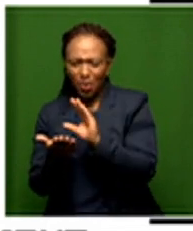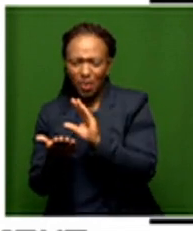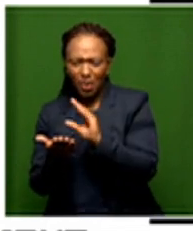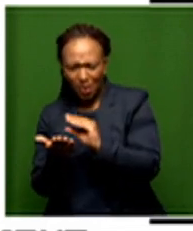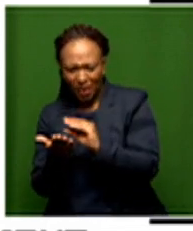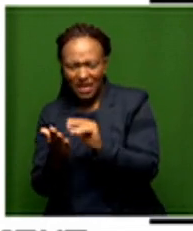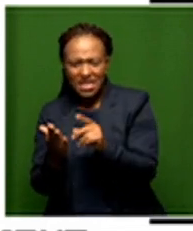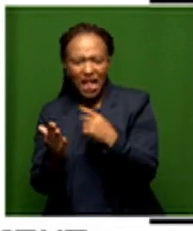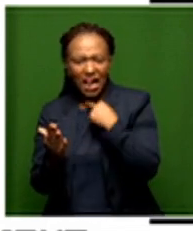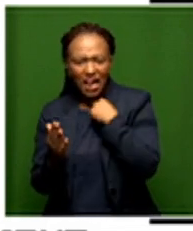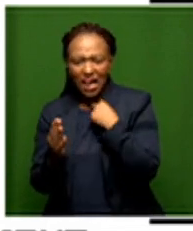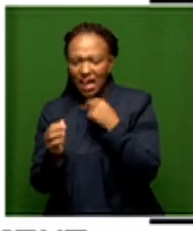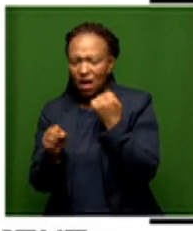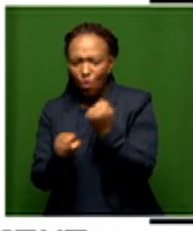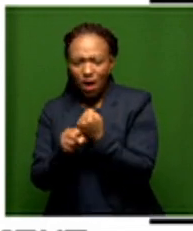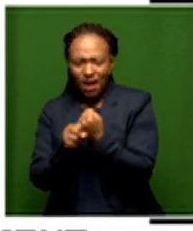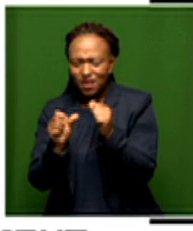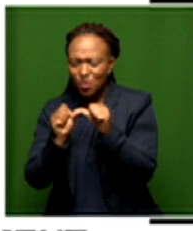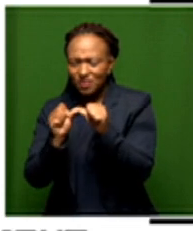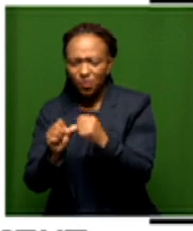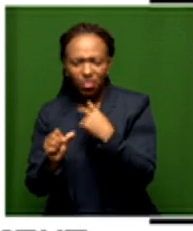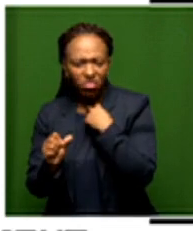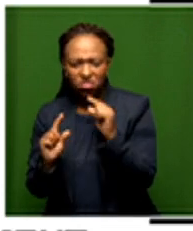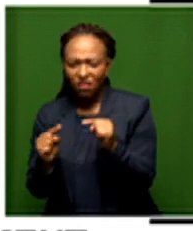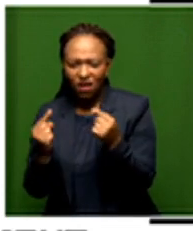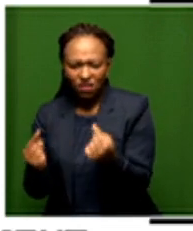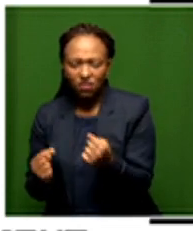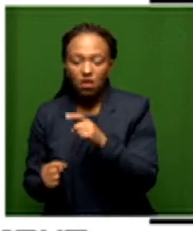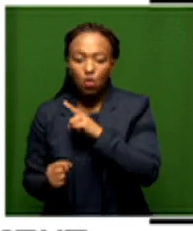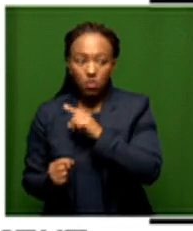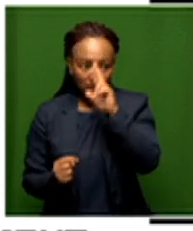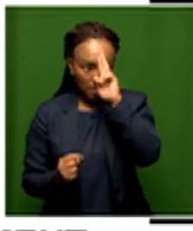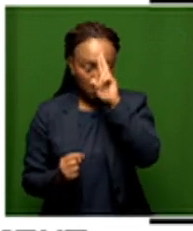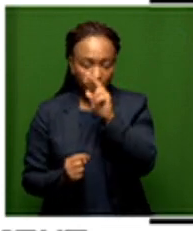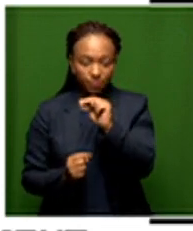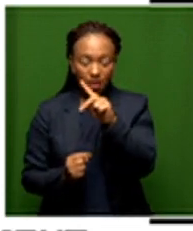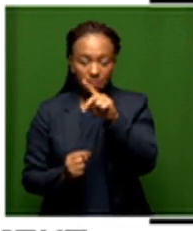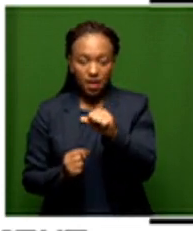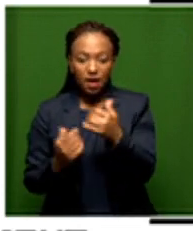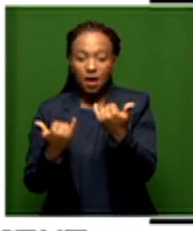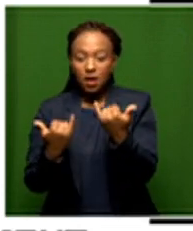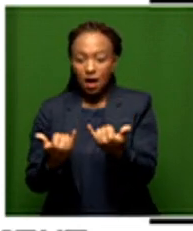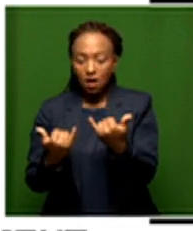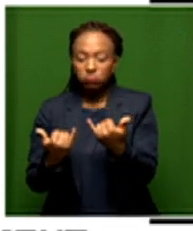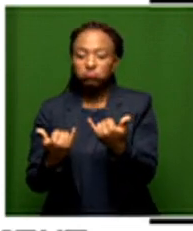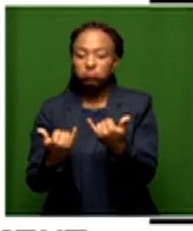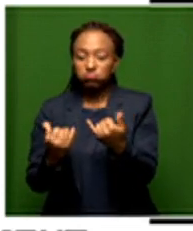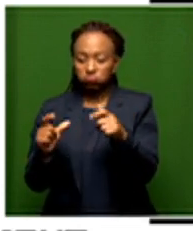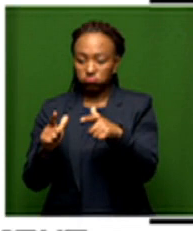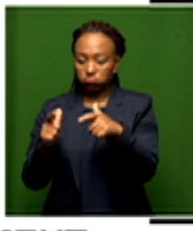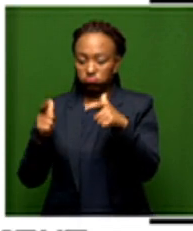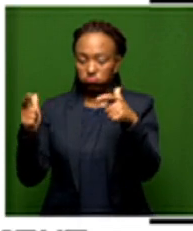to do this very important anti-corruption work. But we must also remember that the NPA is a much bigger and broader target, which